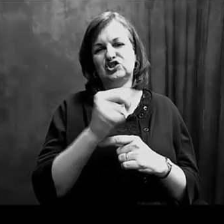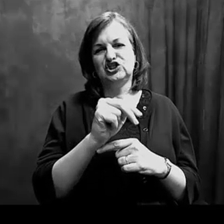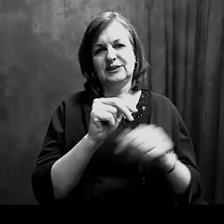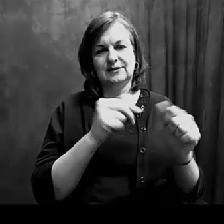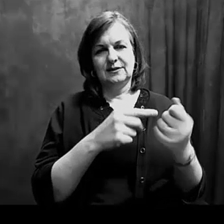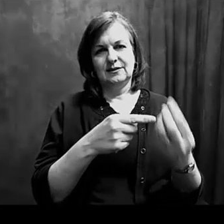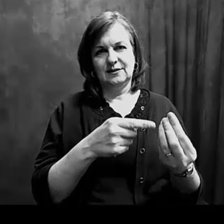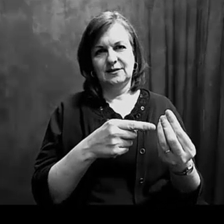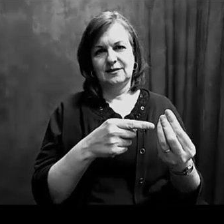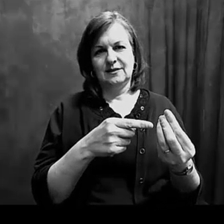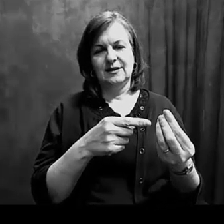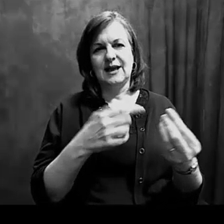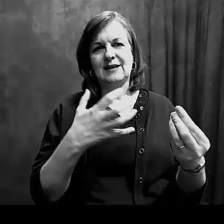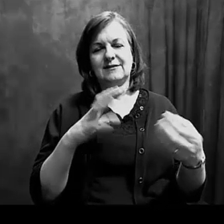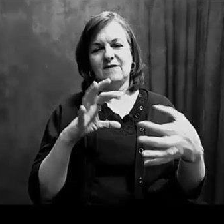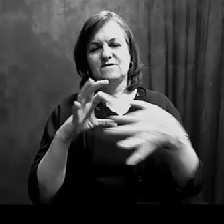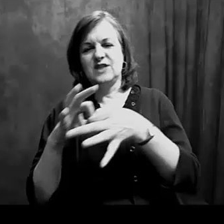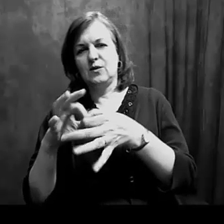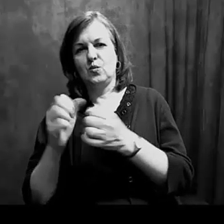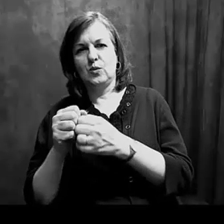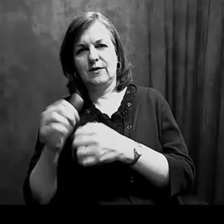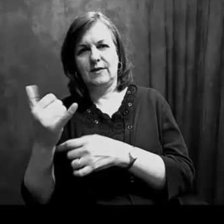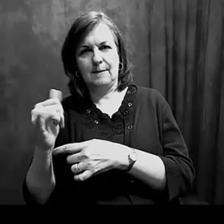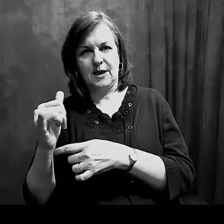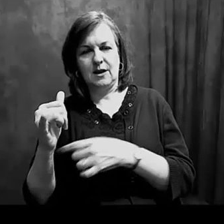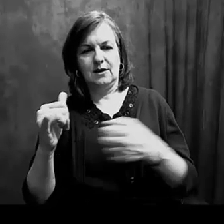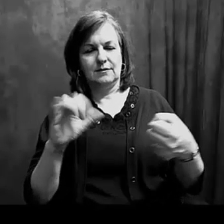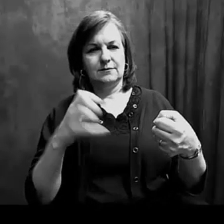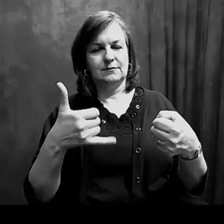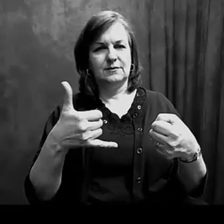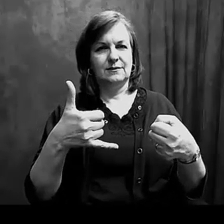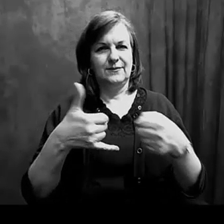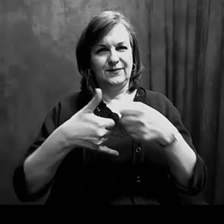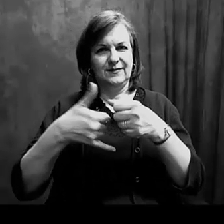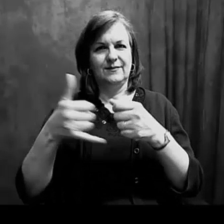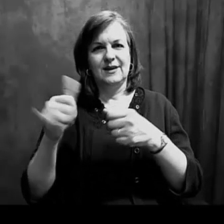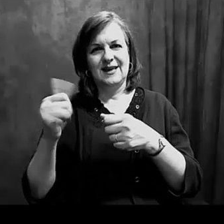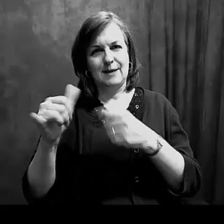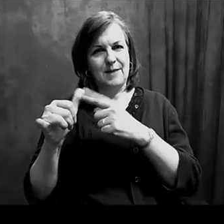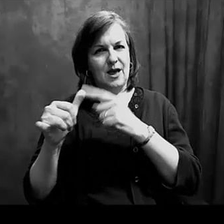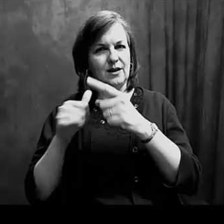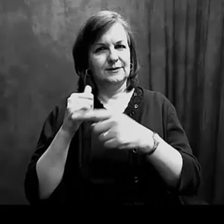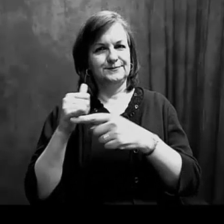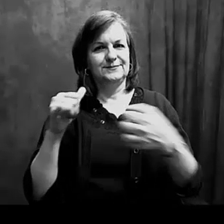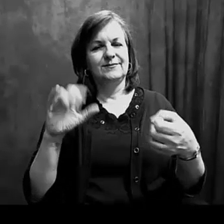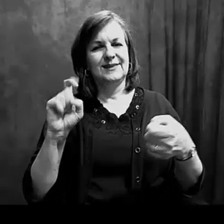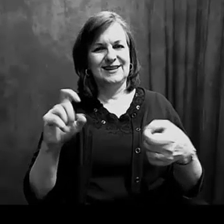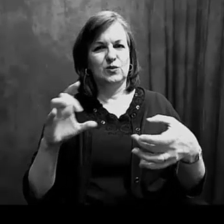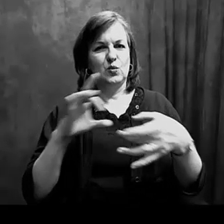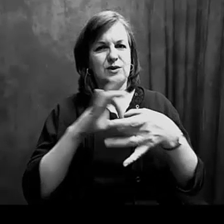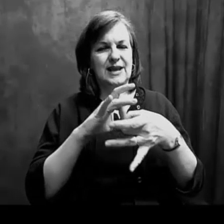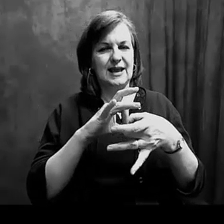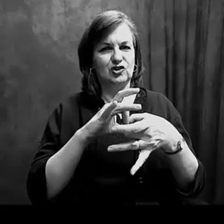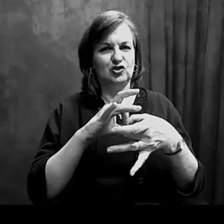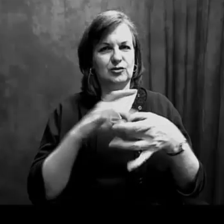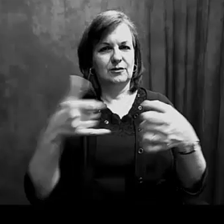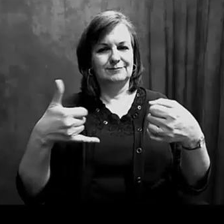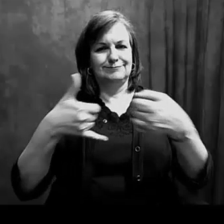specifically fit in an antibody. So the antibody needs to